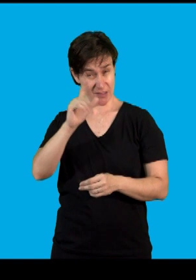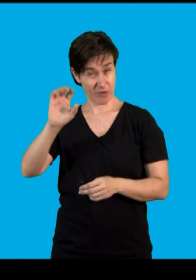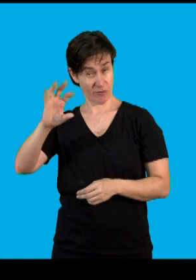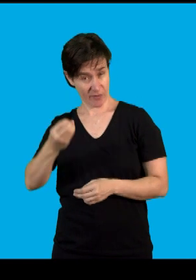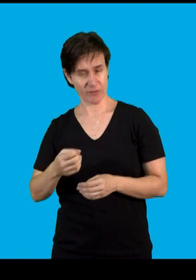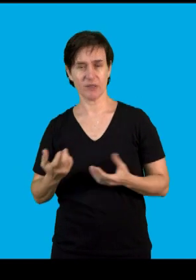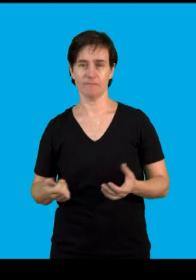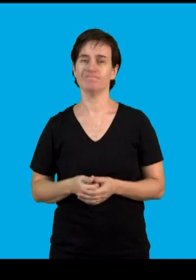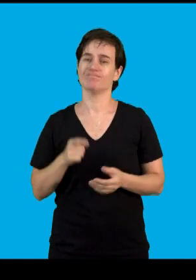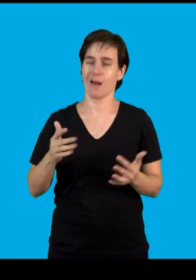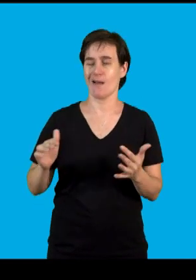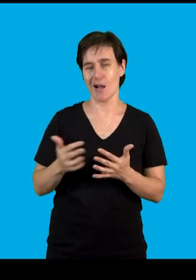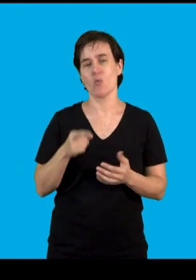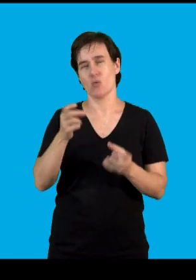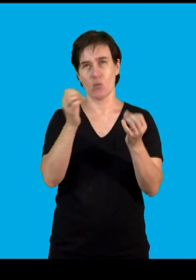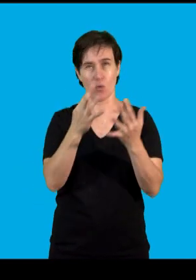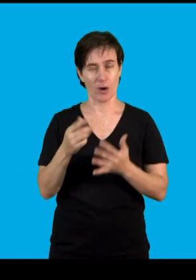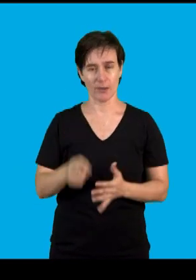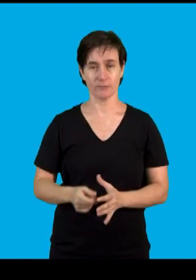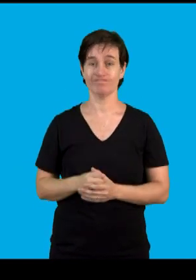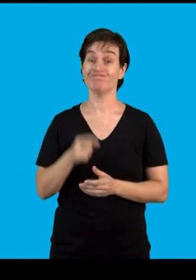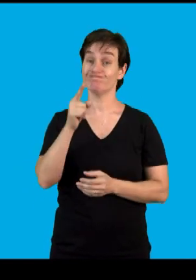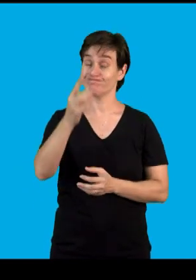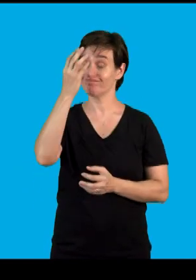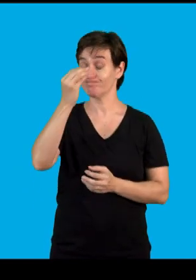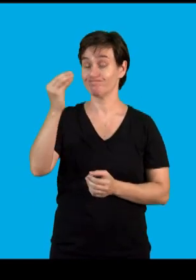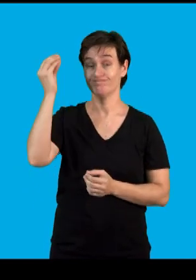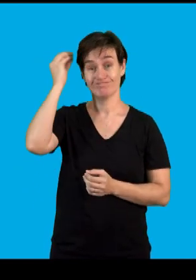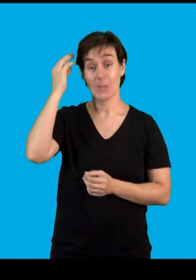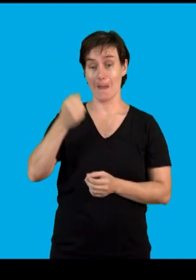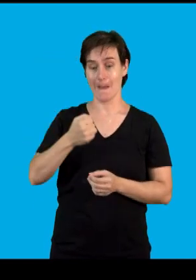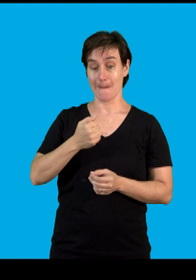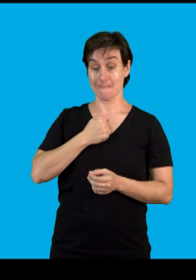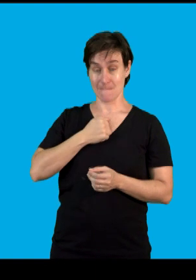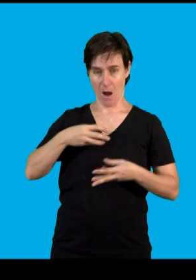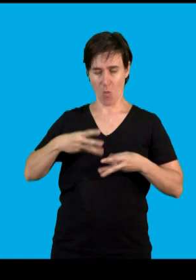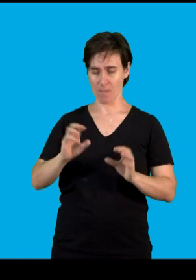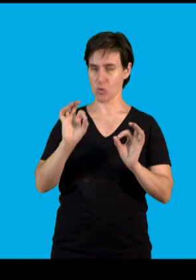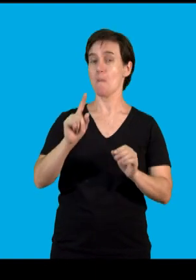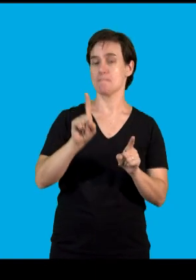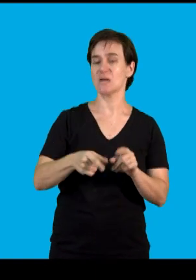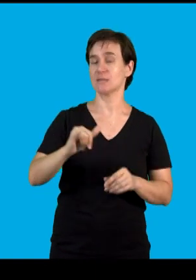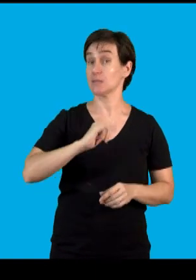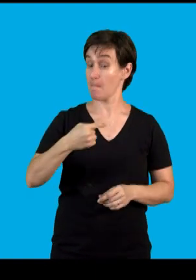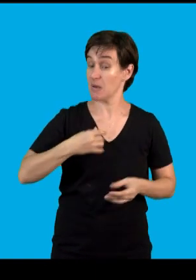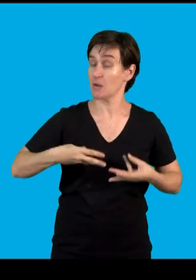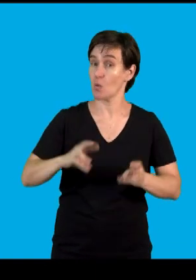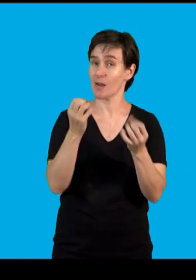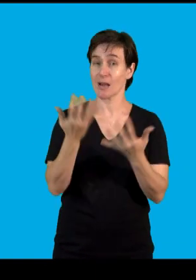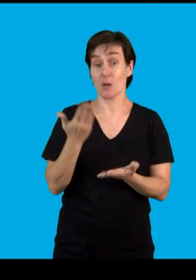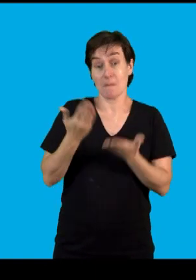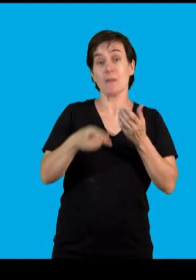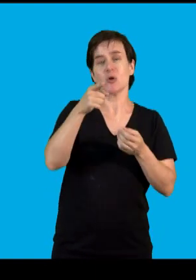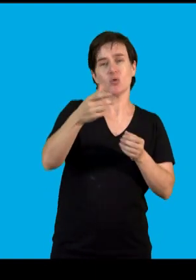12,750. That is how you will do it. But remember, my way is not only the only way.